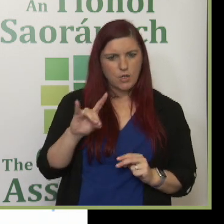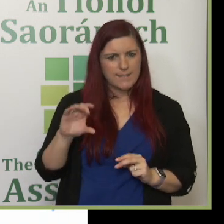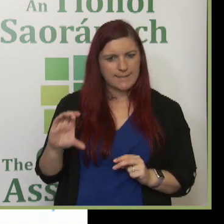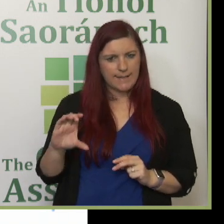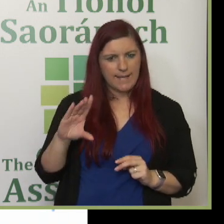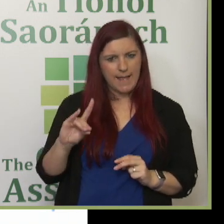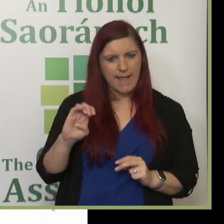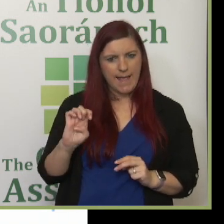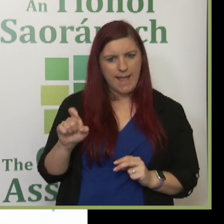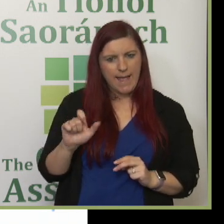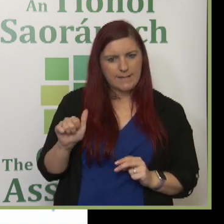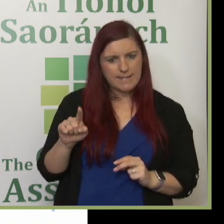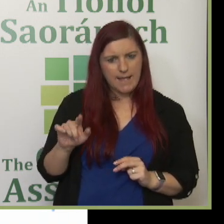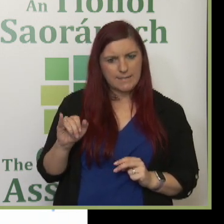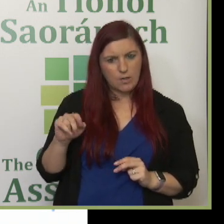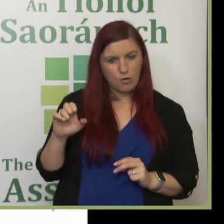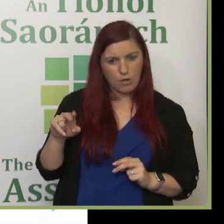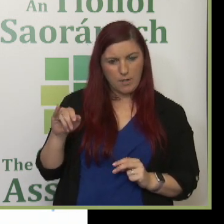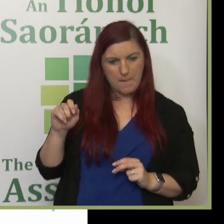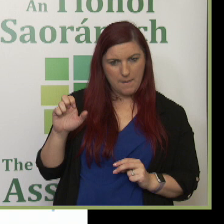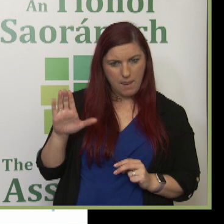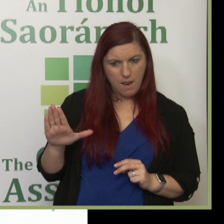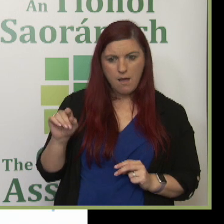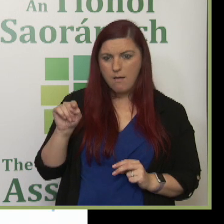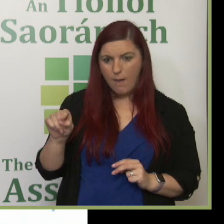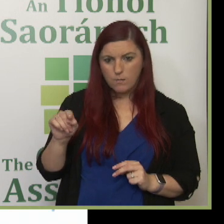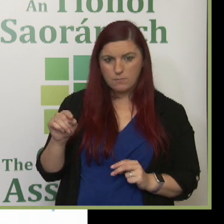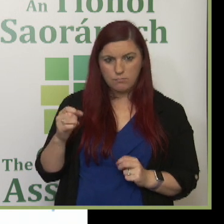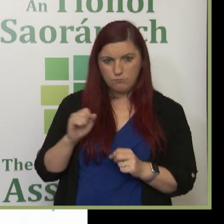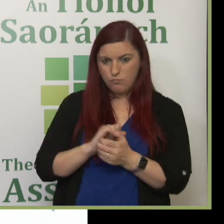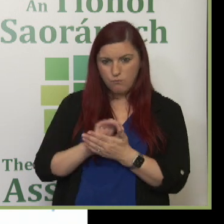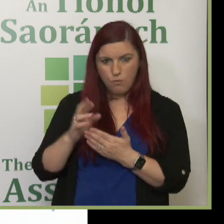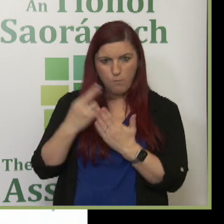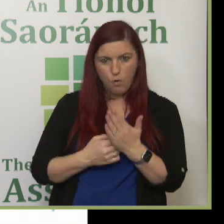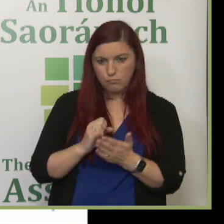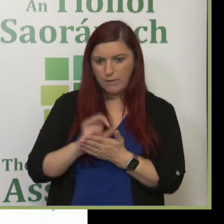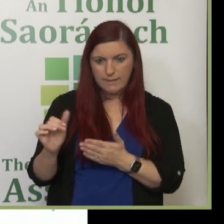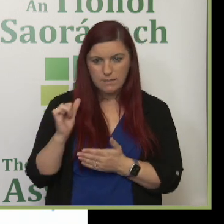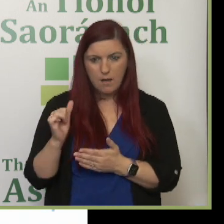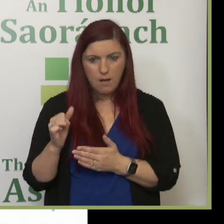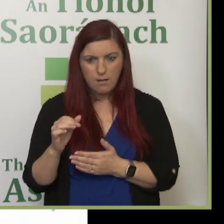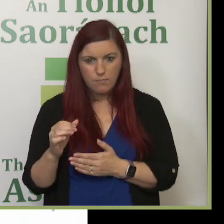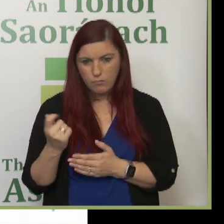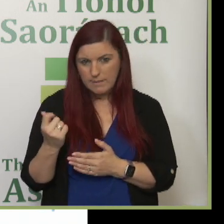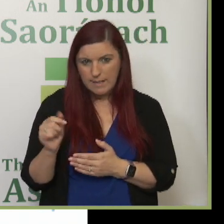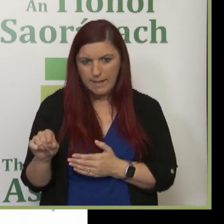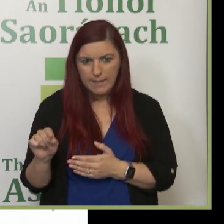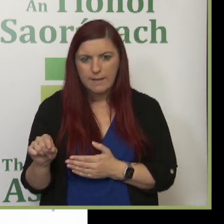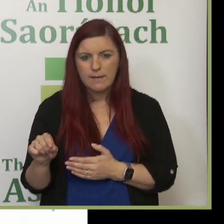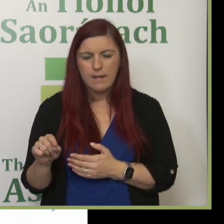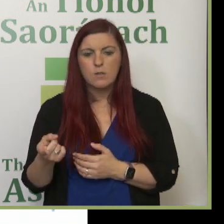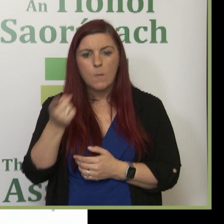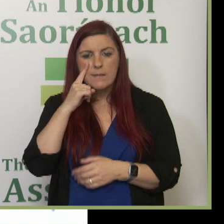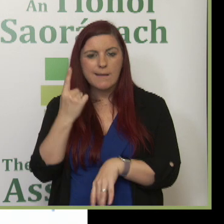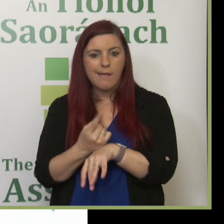report on this drug on Monday. It was first reported to us at the end of last year. It's the first semi-synthetic cannabinoid HAC report